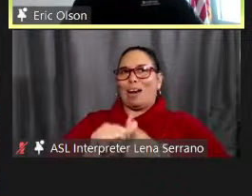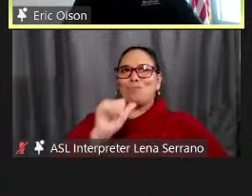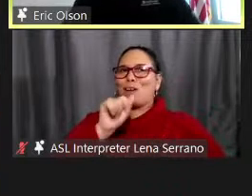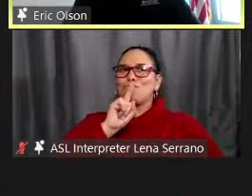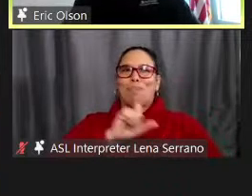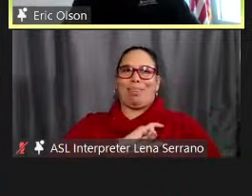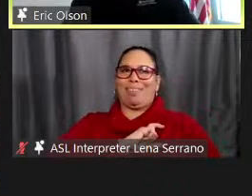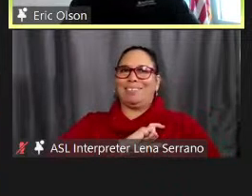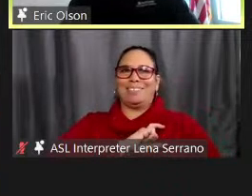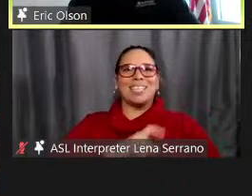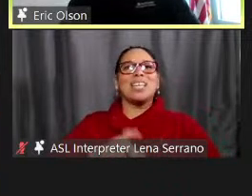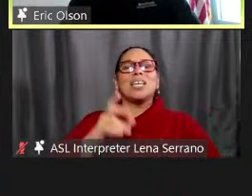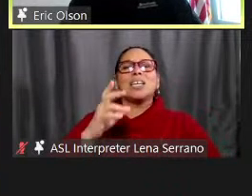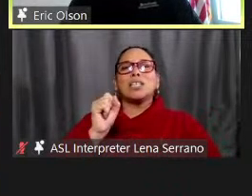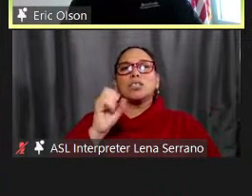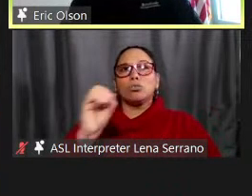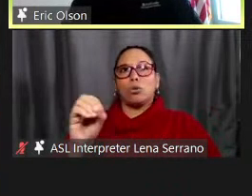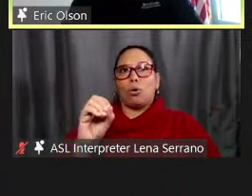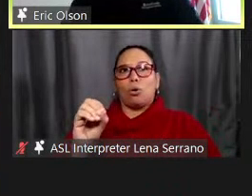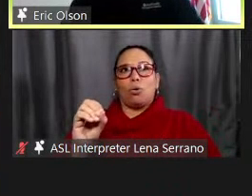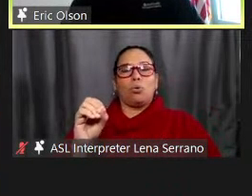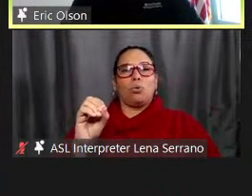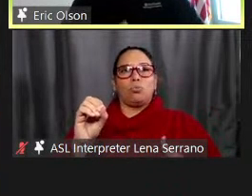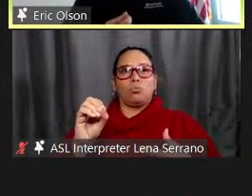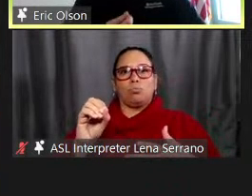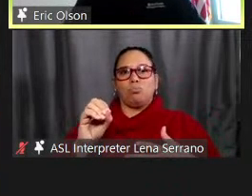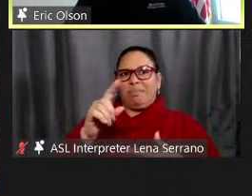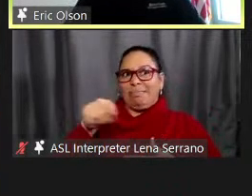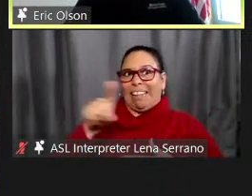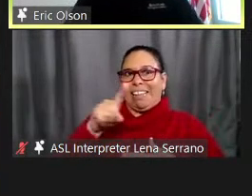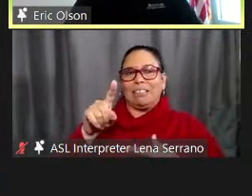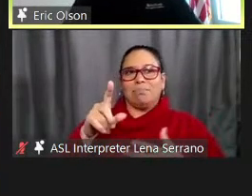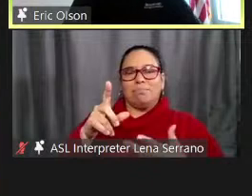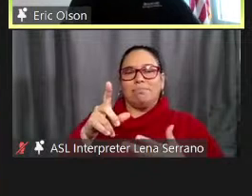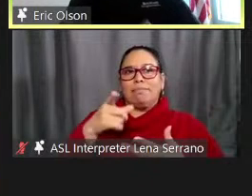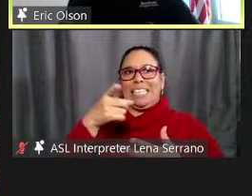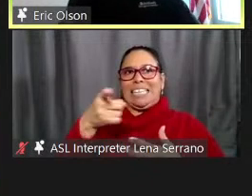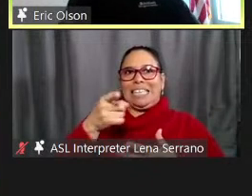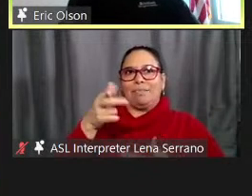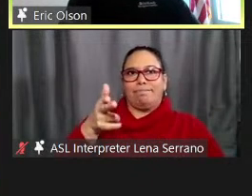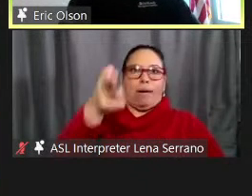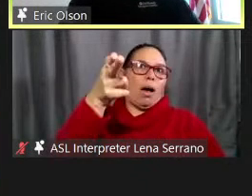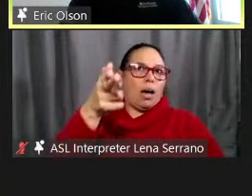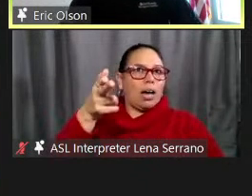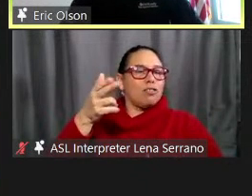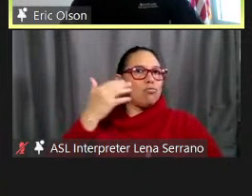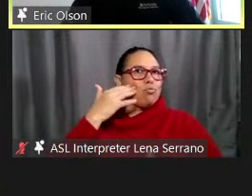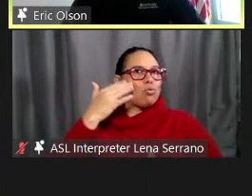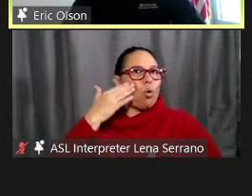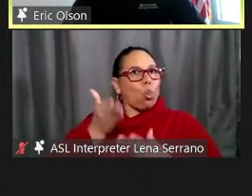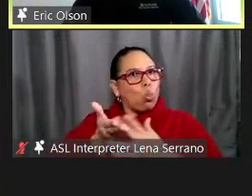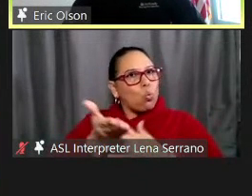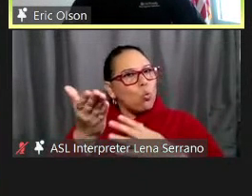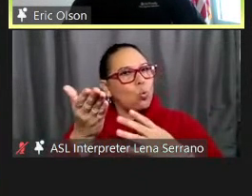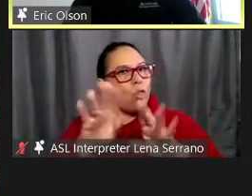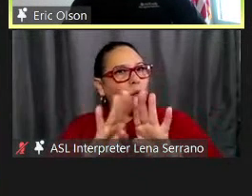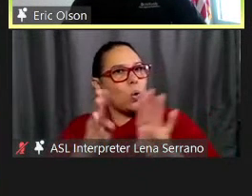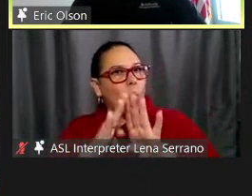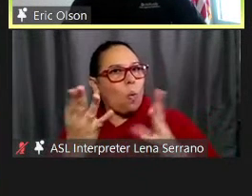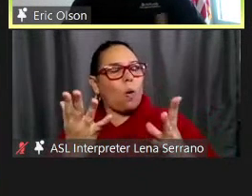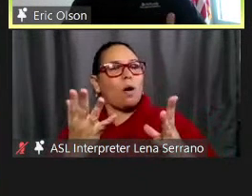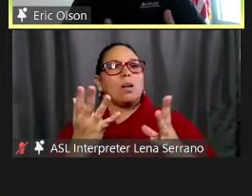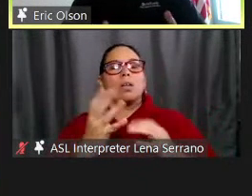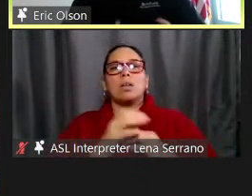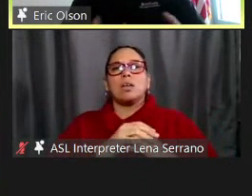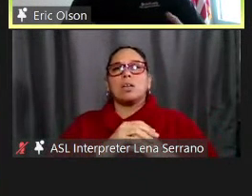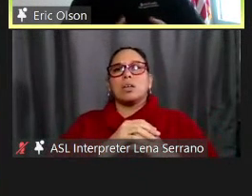it's not going to take the assailant very long to figure out that he could potentially fire indiscriminately through the closed doorway